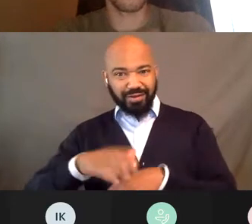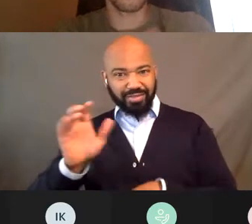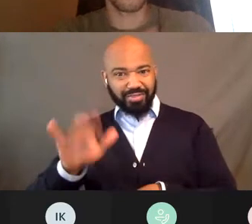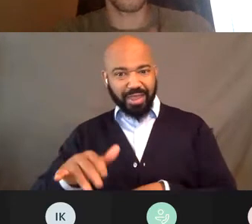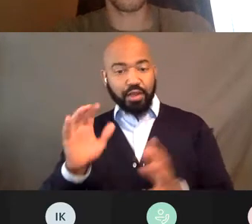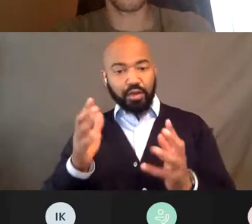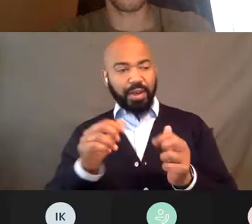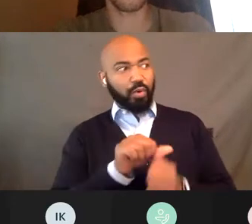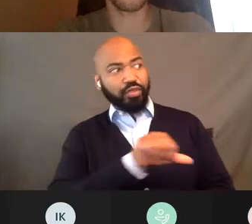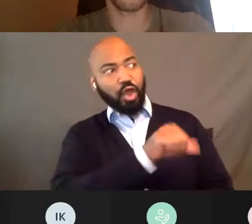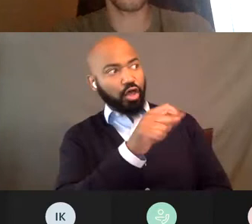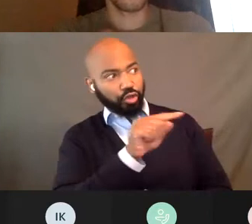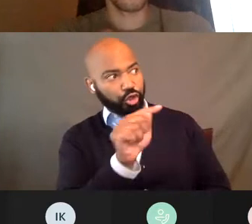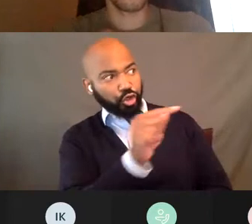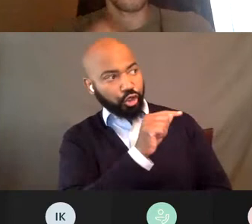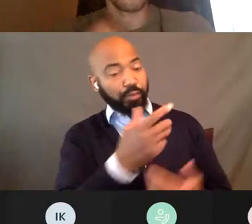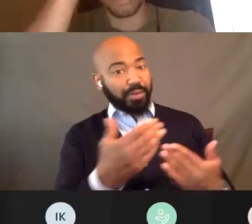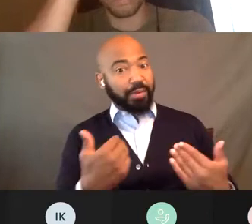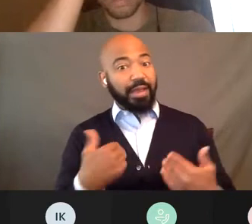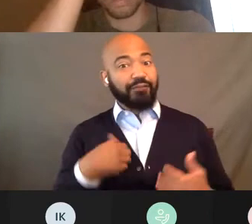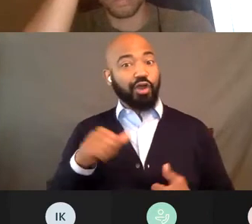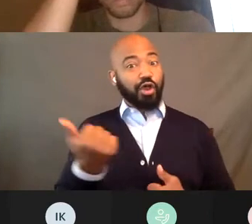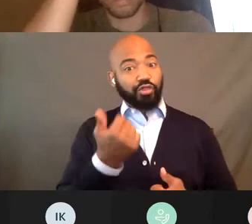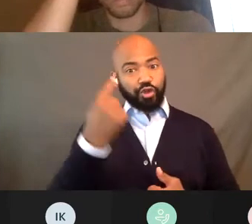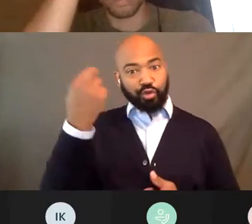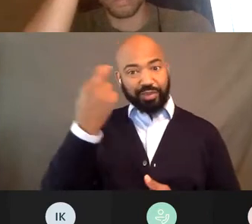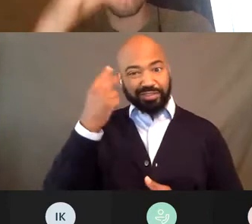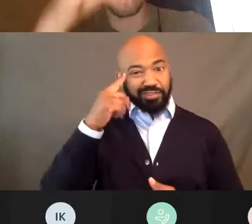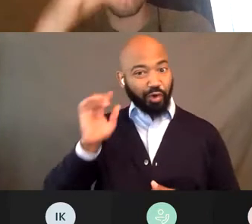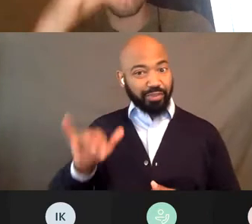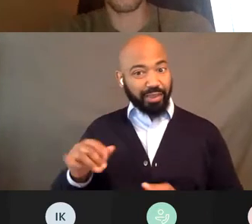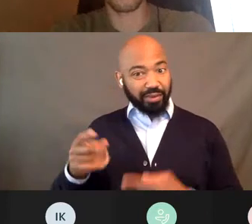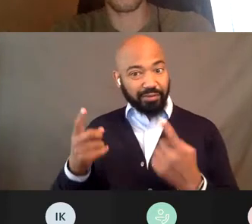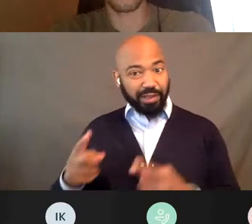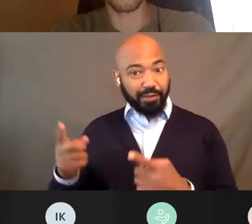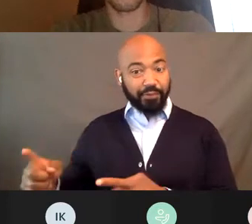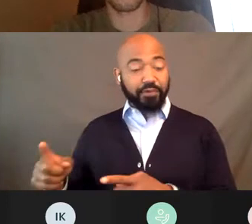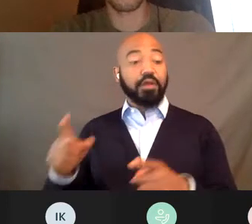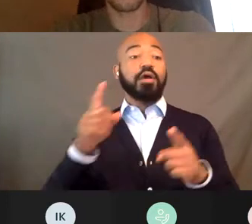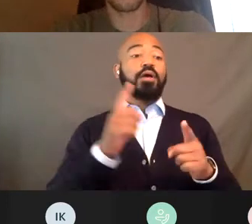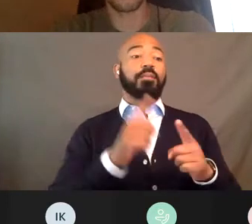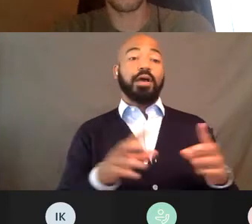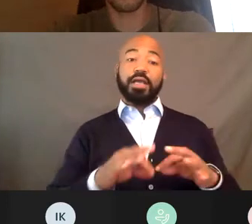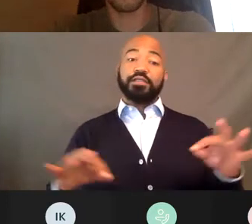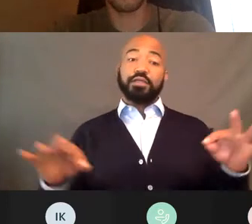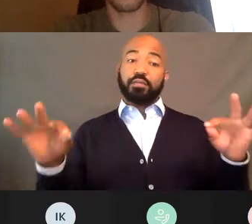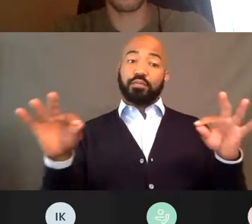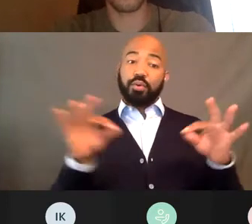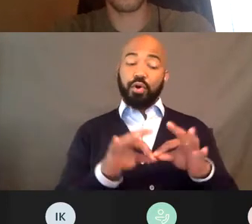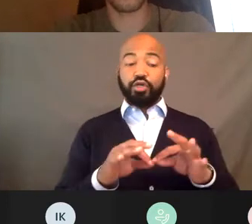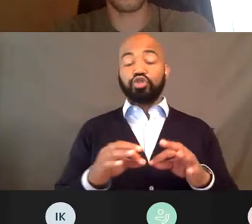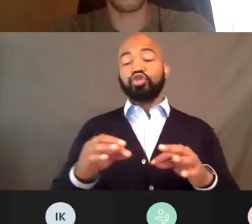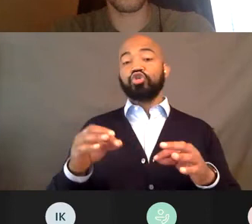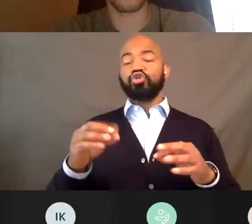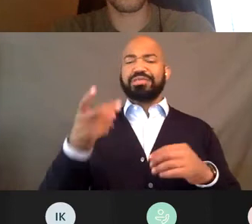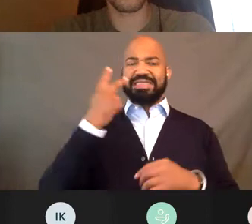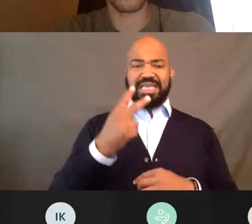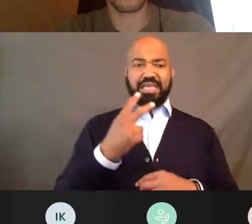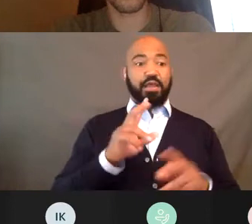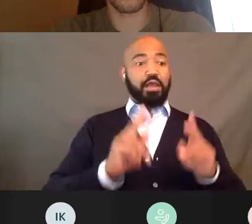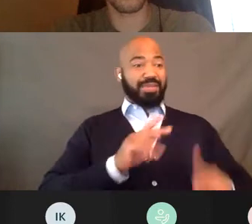other areas. There might be other reasons for it, but I think it's valuable to look at both perception and what the